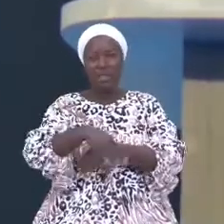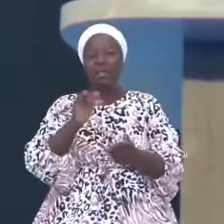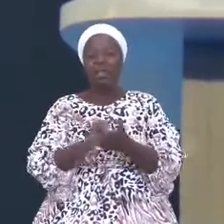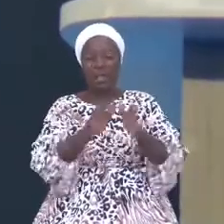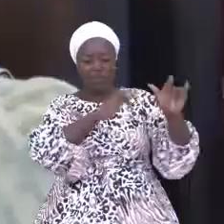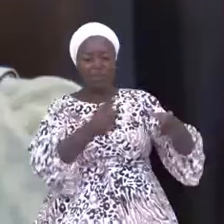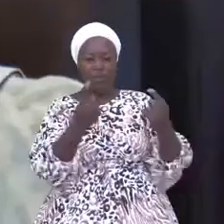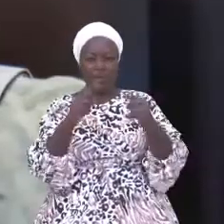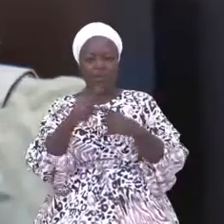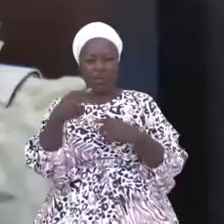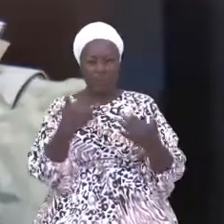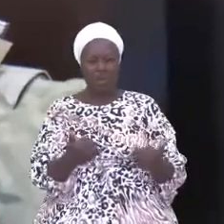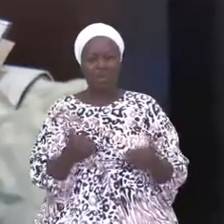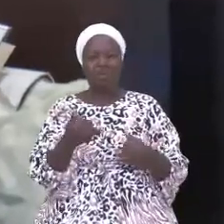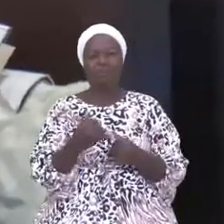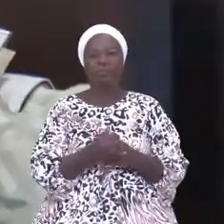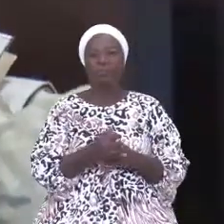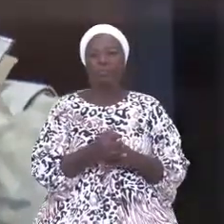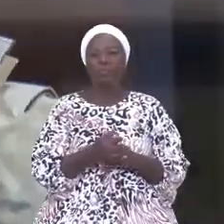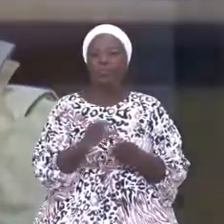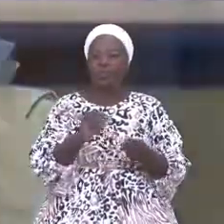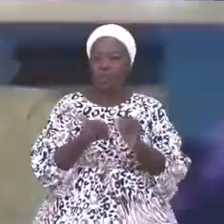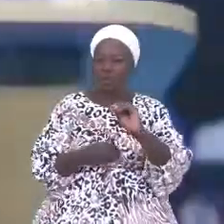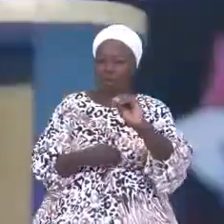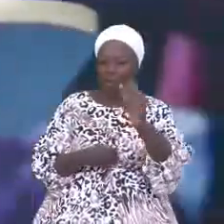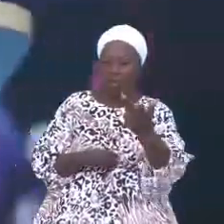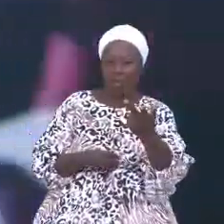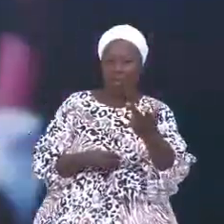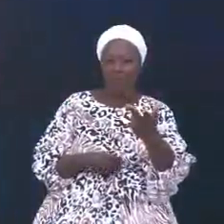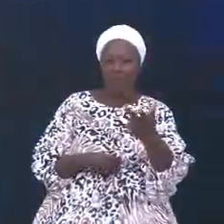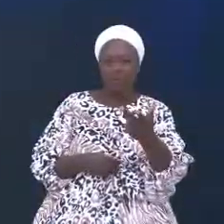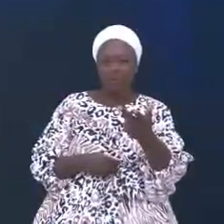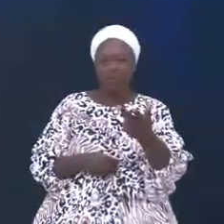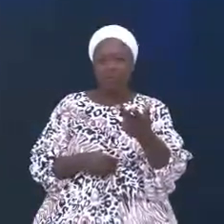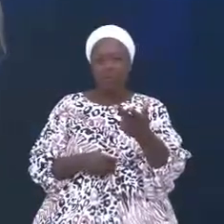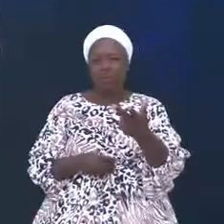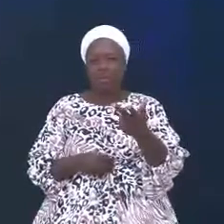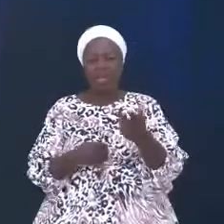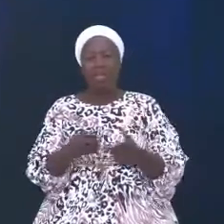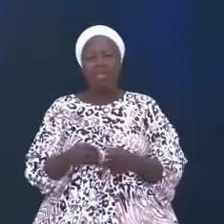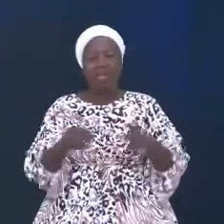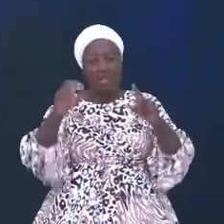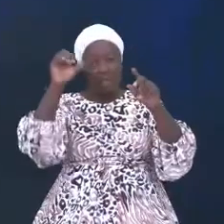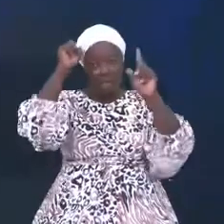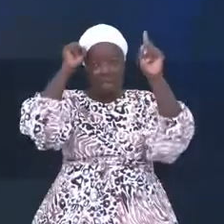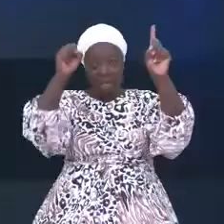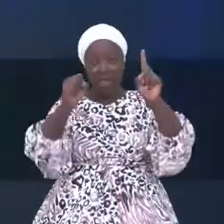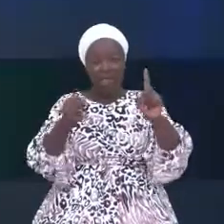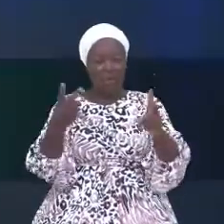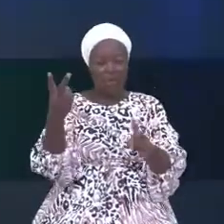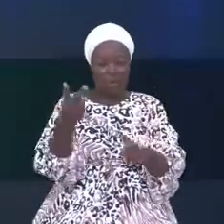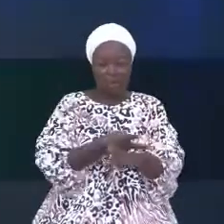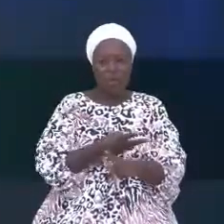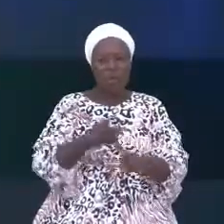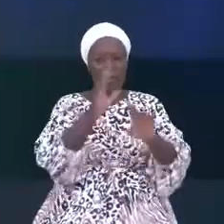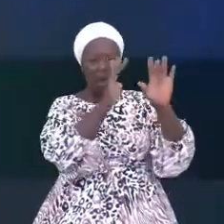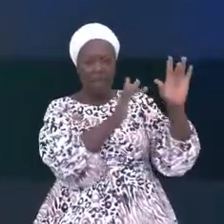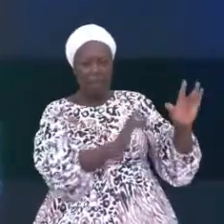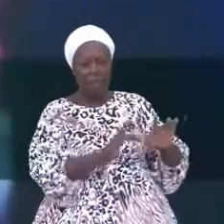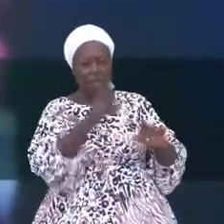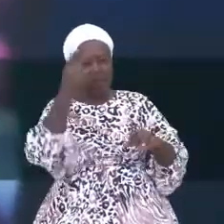will reach you there. Yes. Number three, his multiplied mercy for